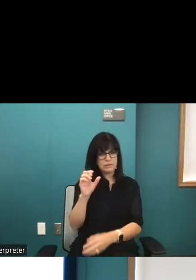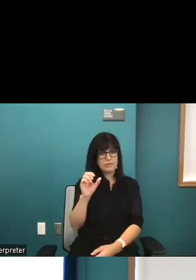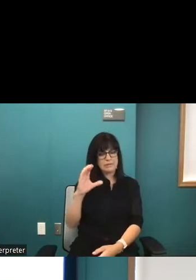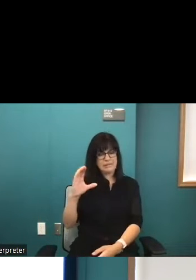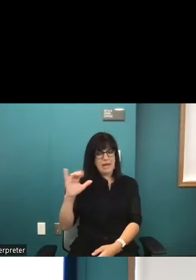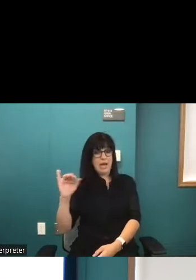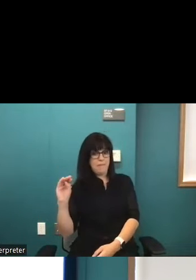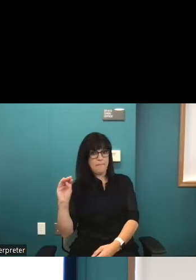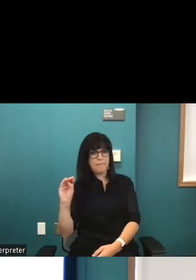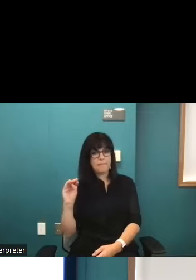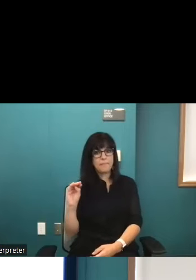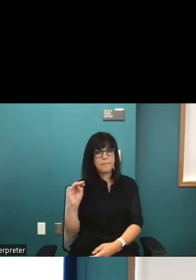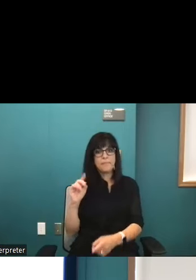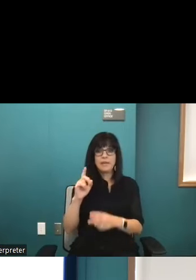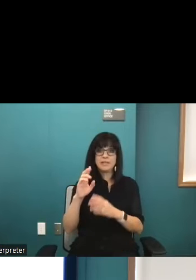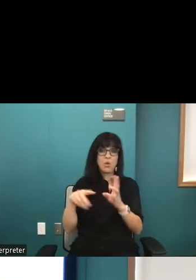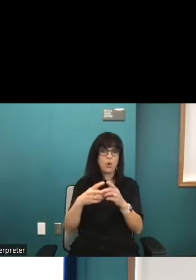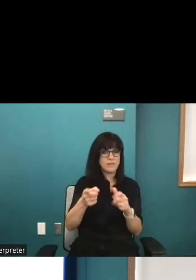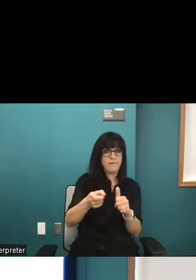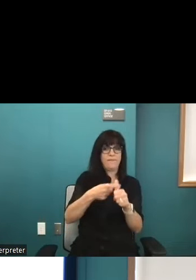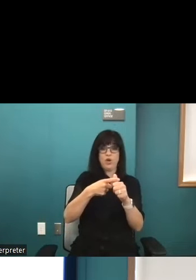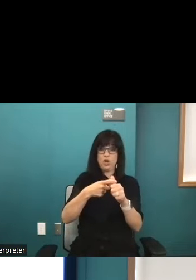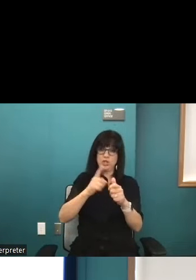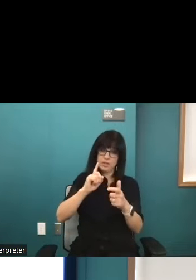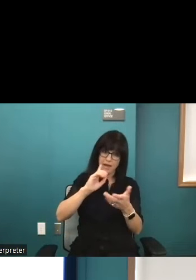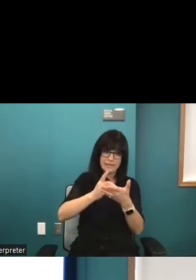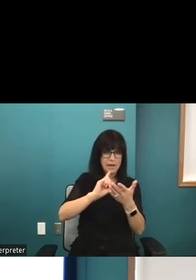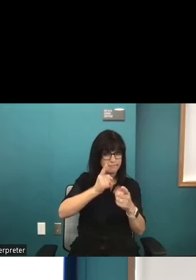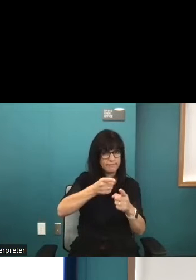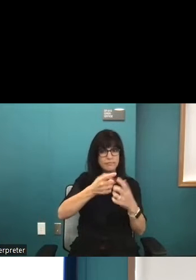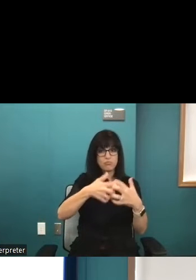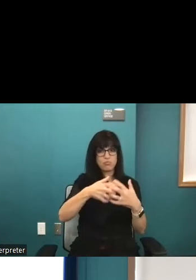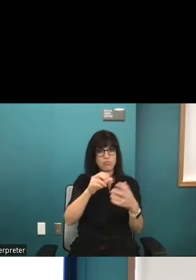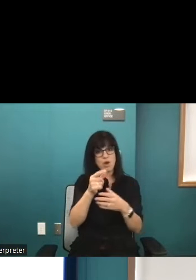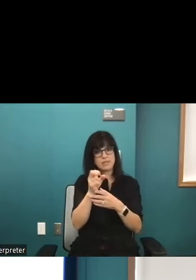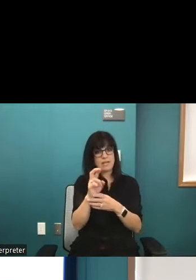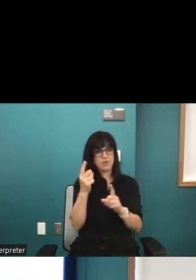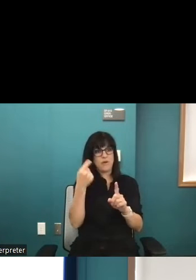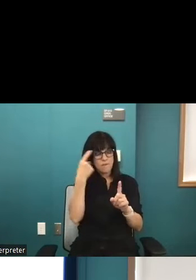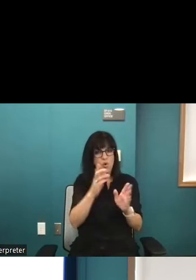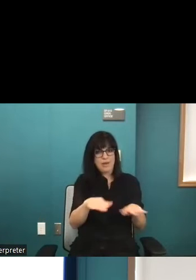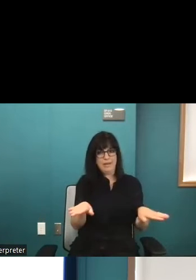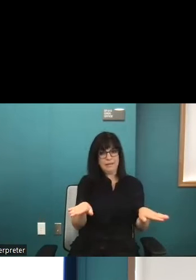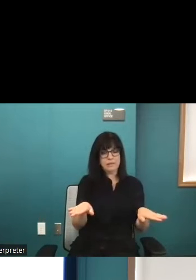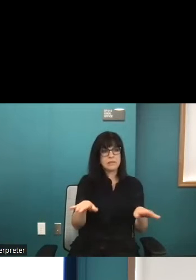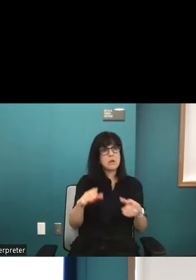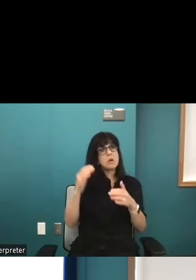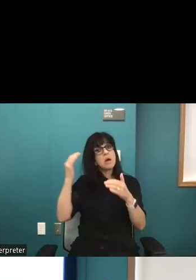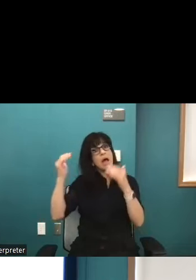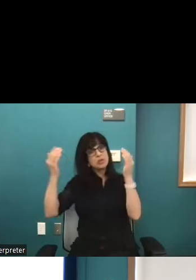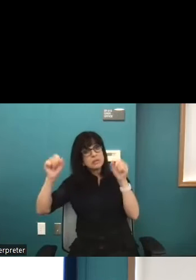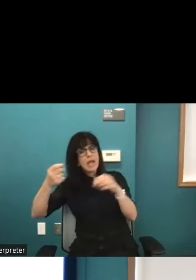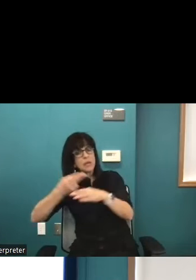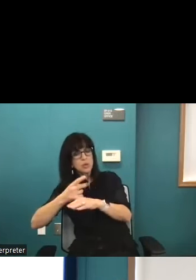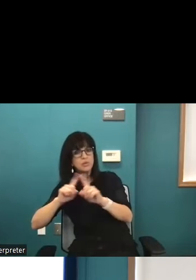CIM. It's the world's first dedicated processor made specifically for children. Not that adults can't utilize